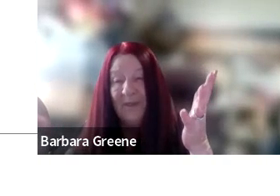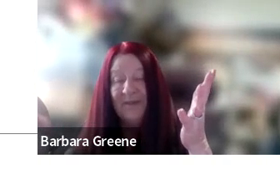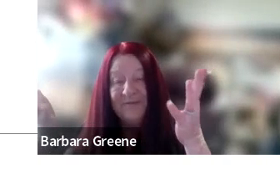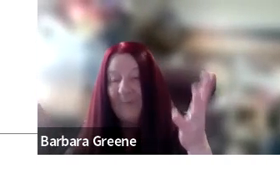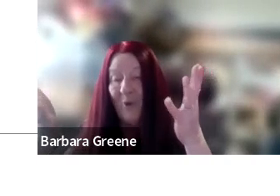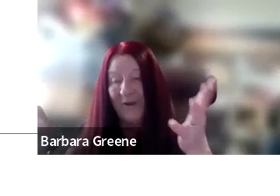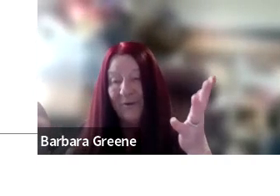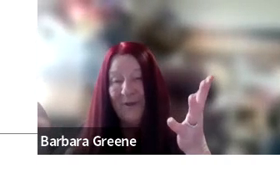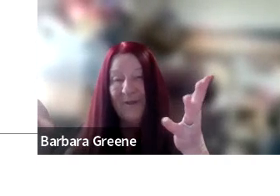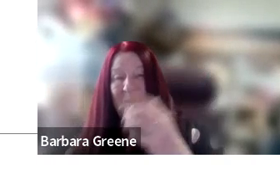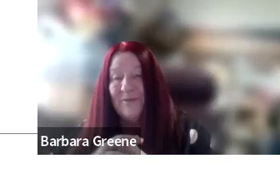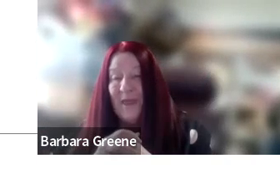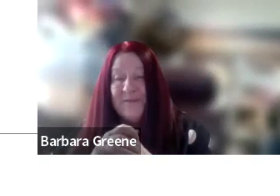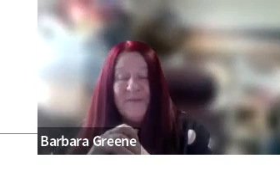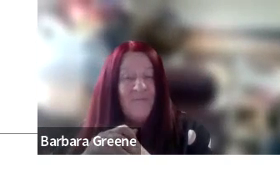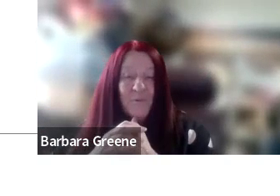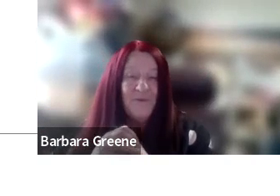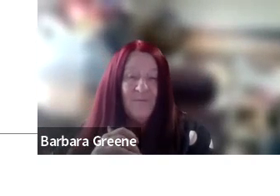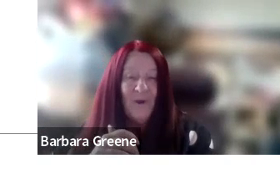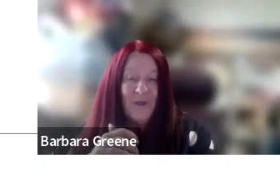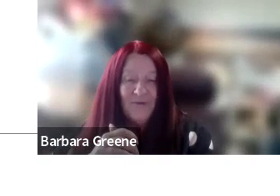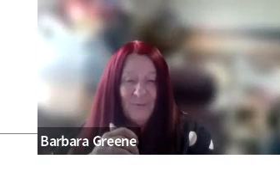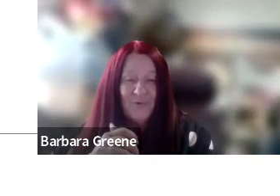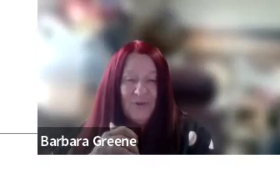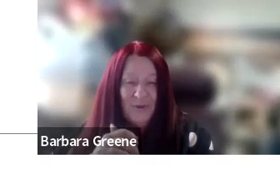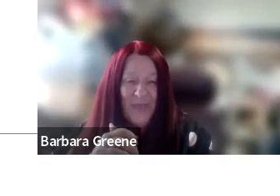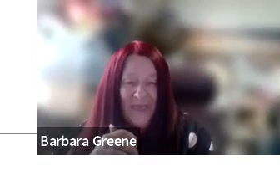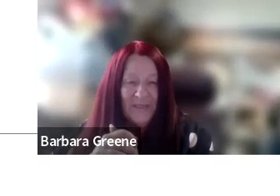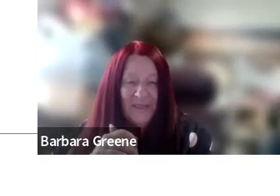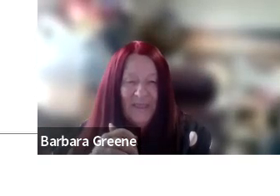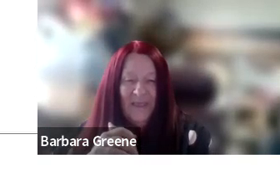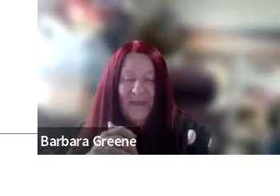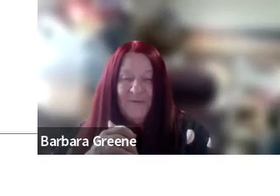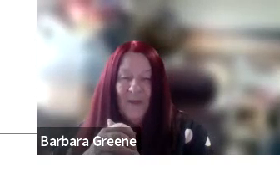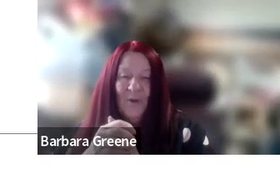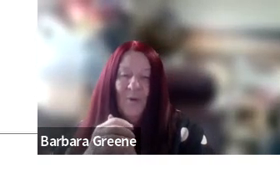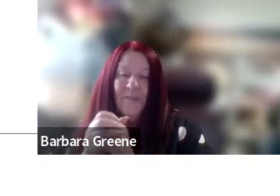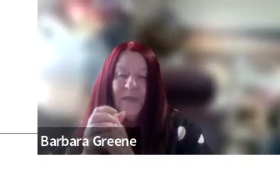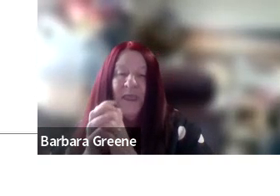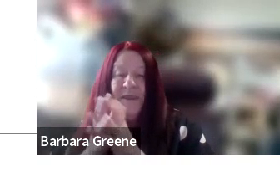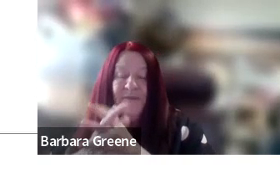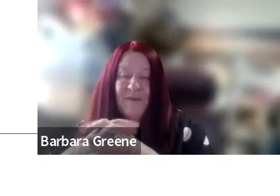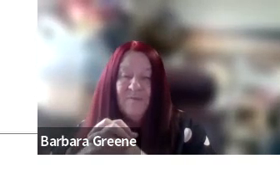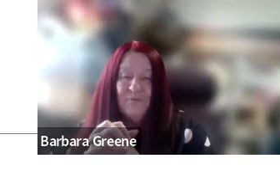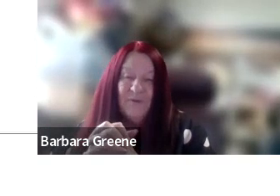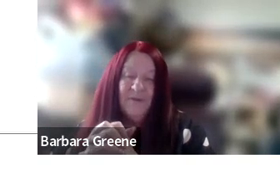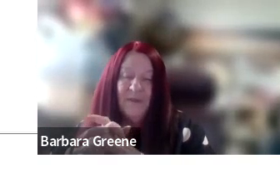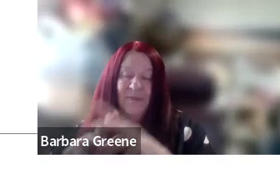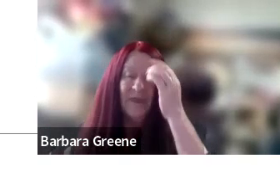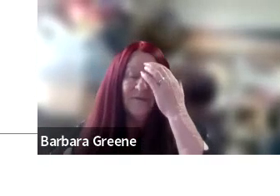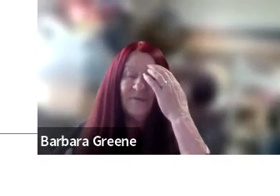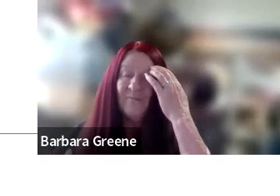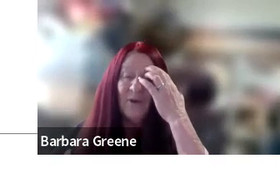job somewhere, because 97% of our customers could do that. So, and then